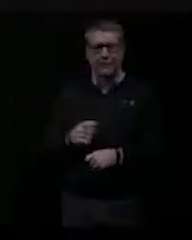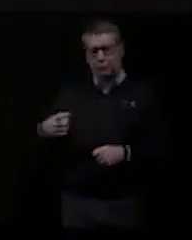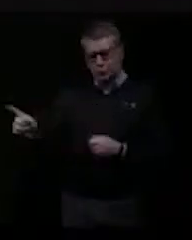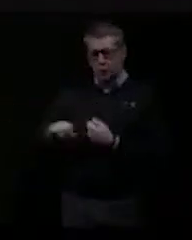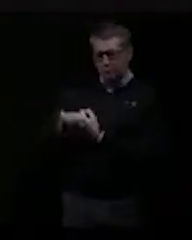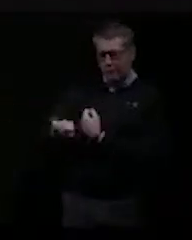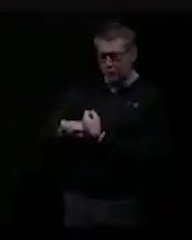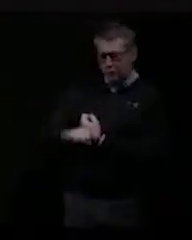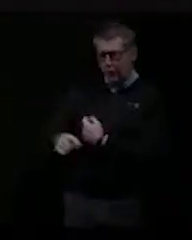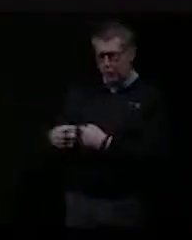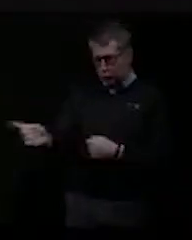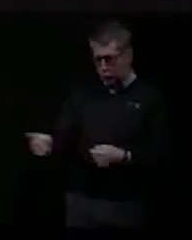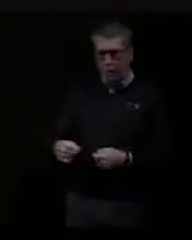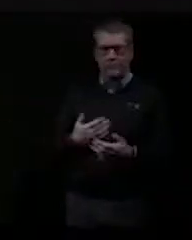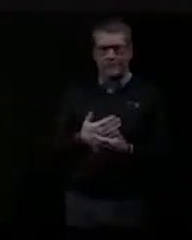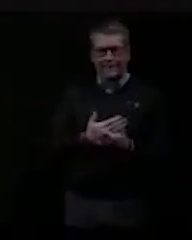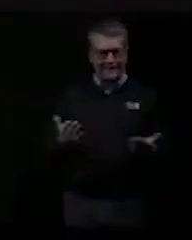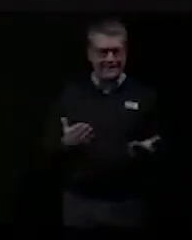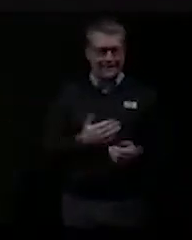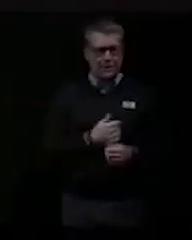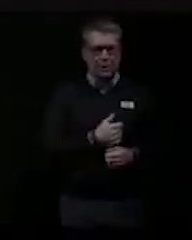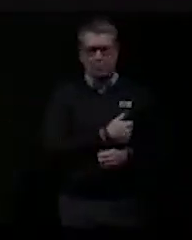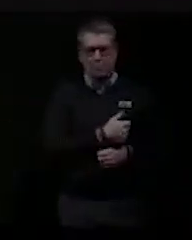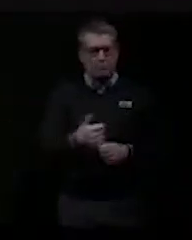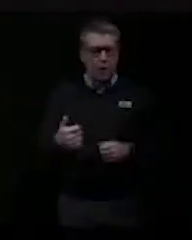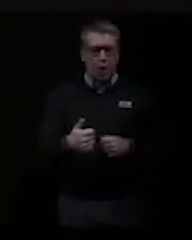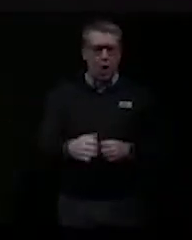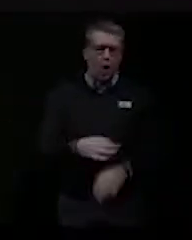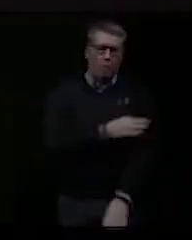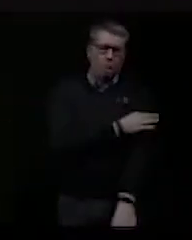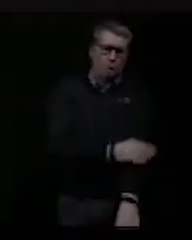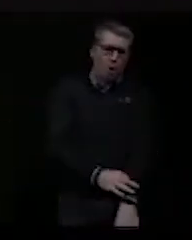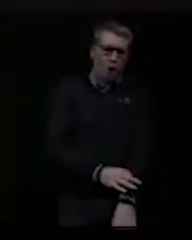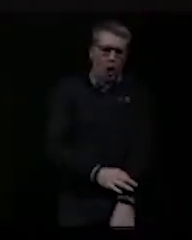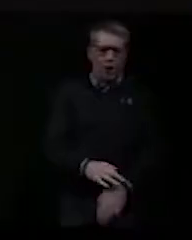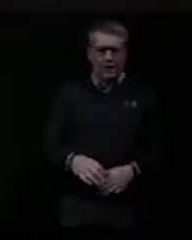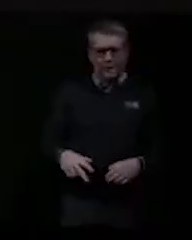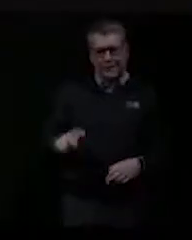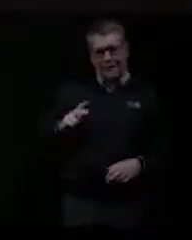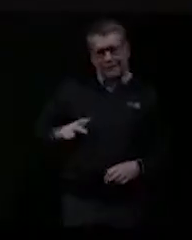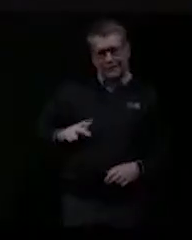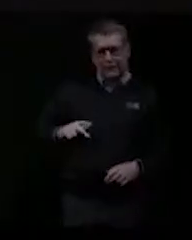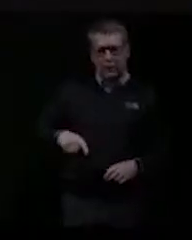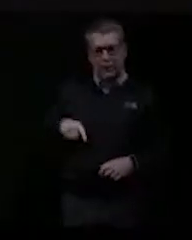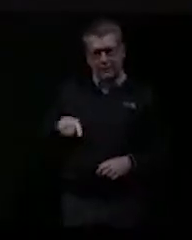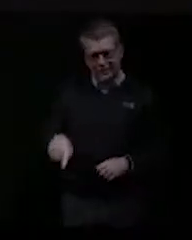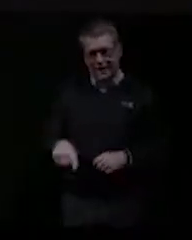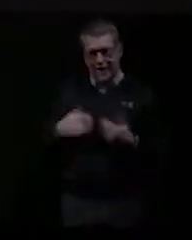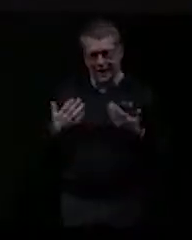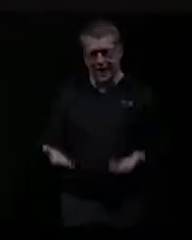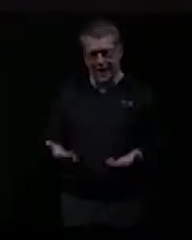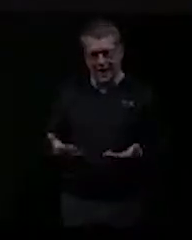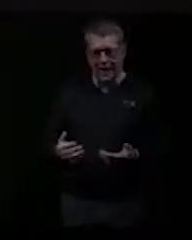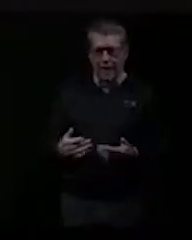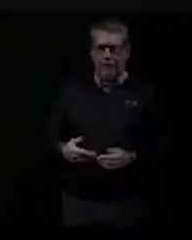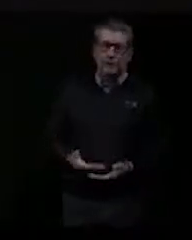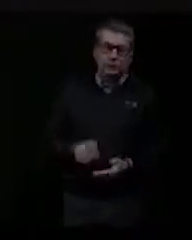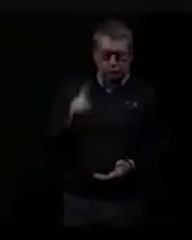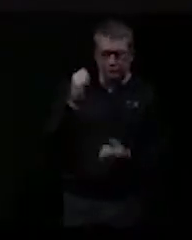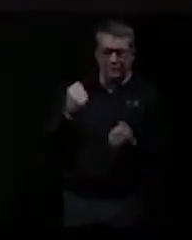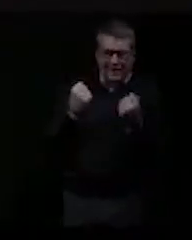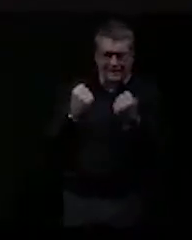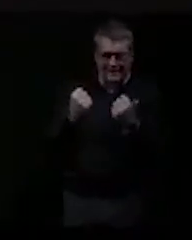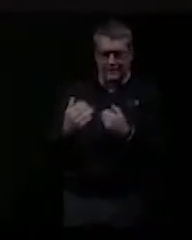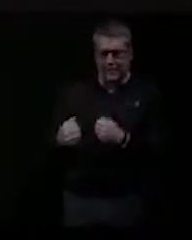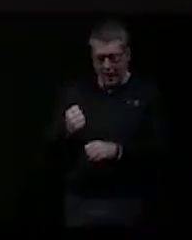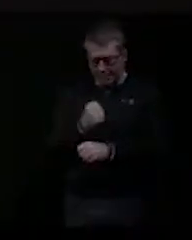protect others is therefore not only a moral responsibility, it is essential to the health of democracy and the rule of